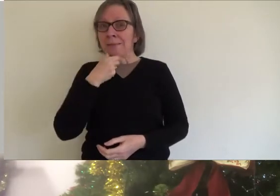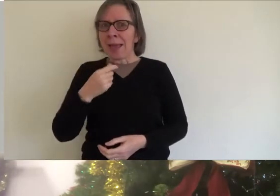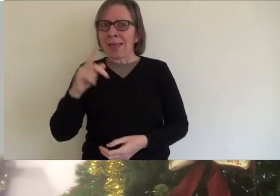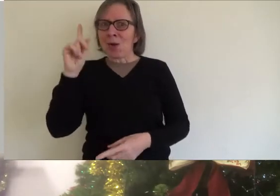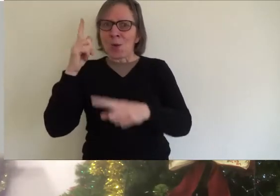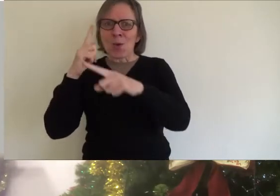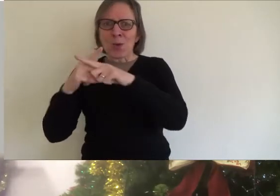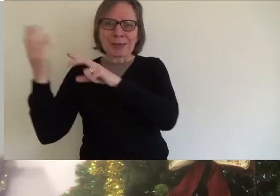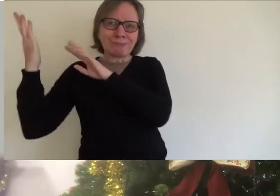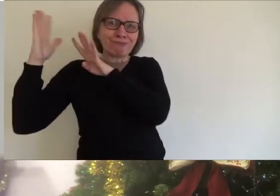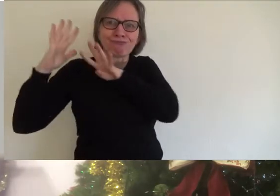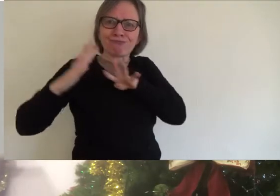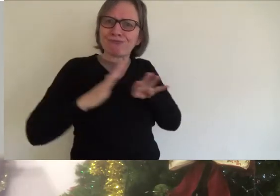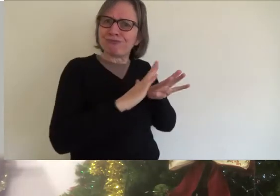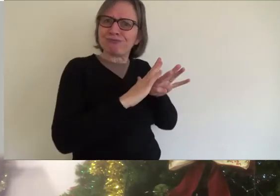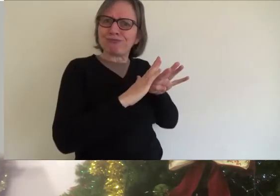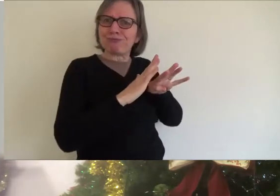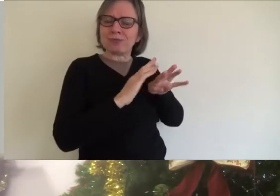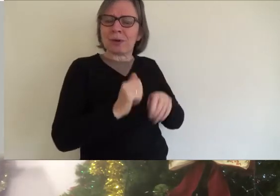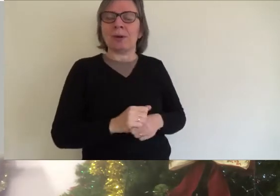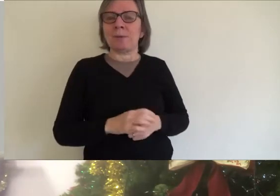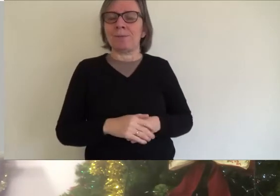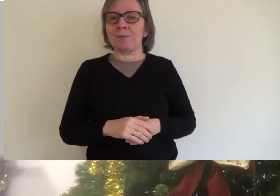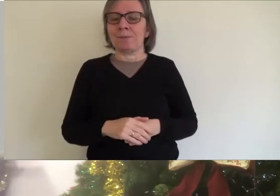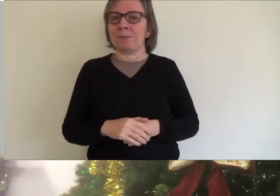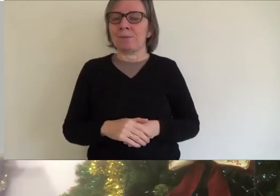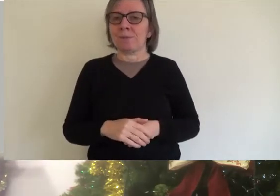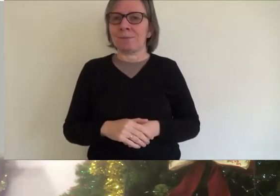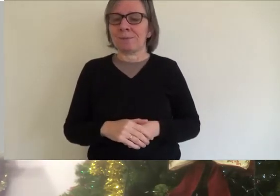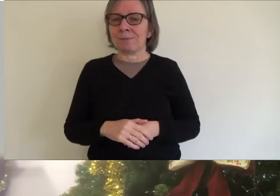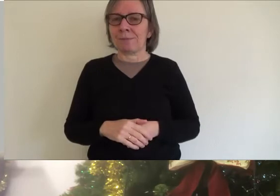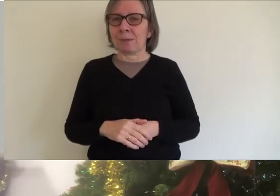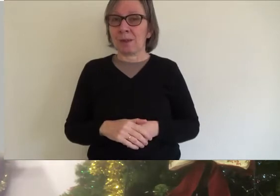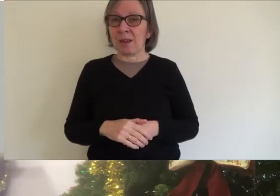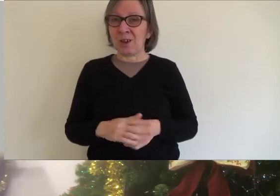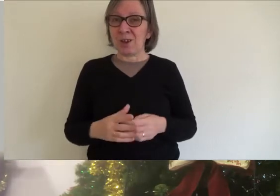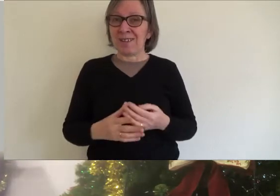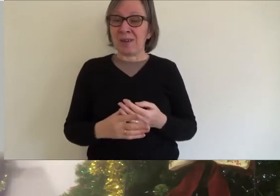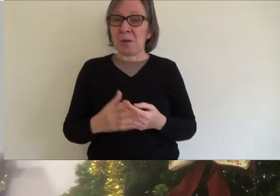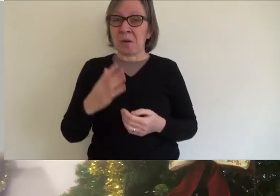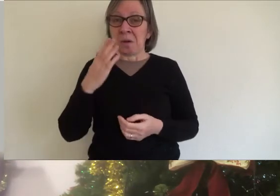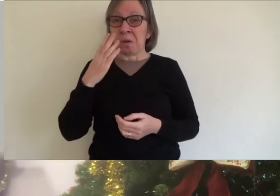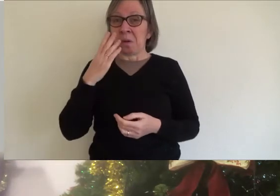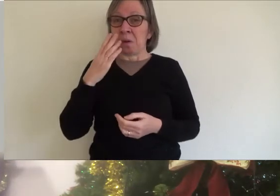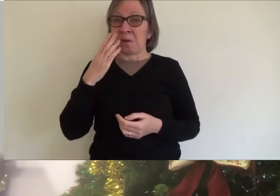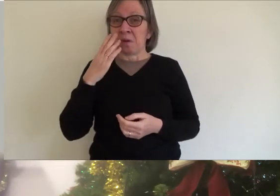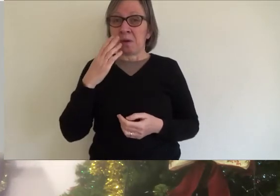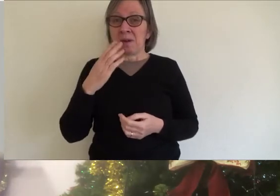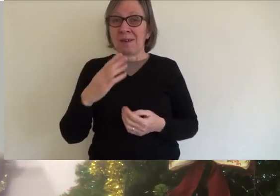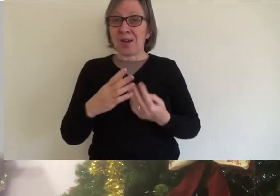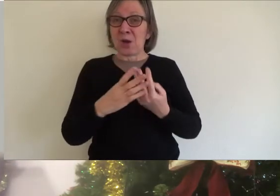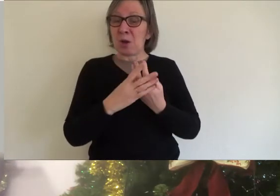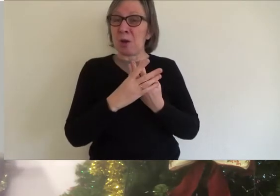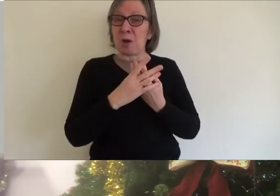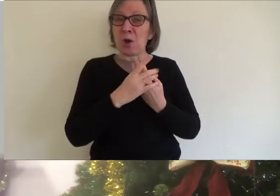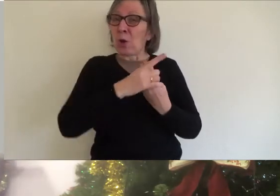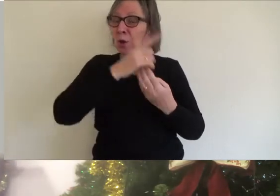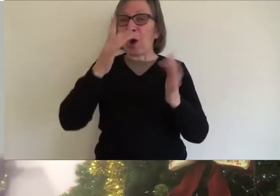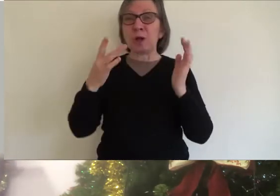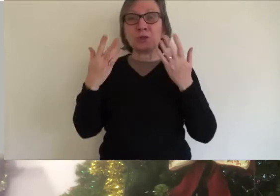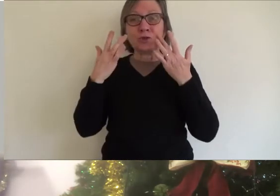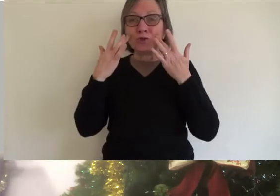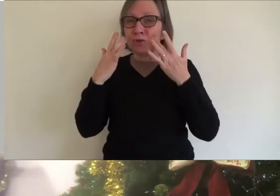They got moving. You know, God doesn't always reveal everything to us when we want to know it, when we want an